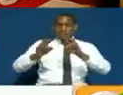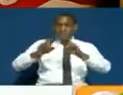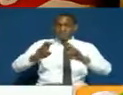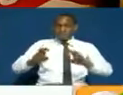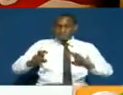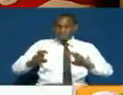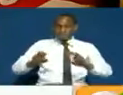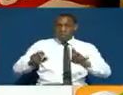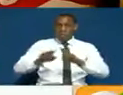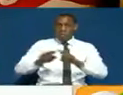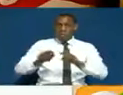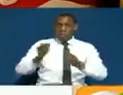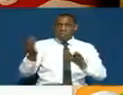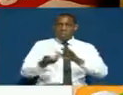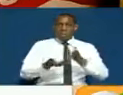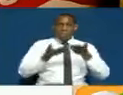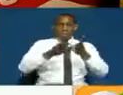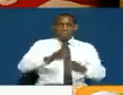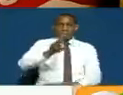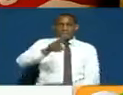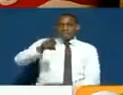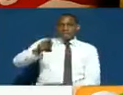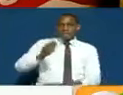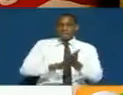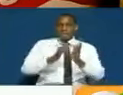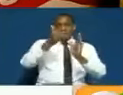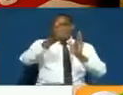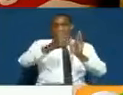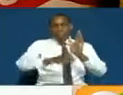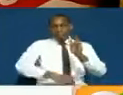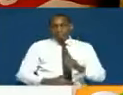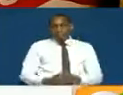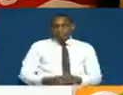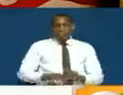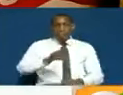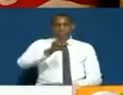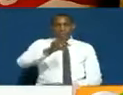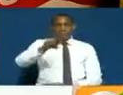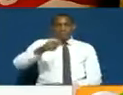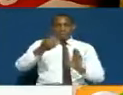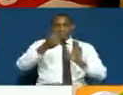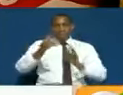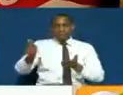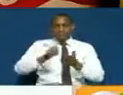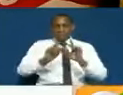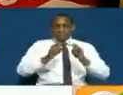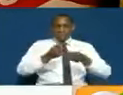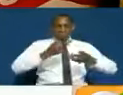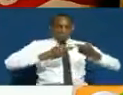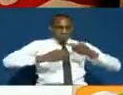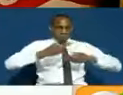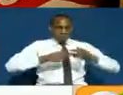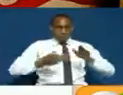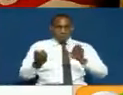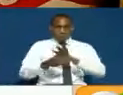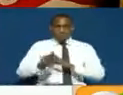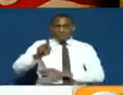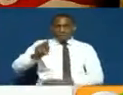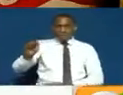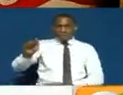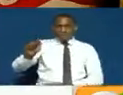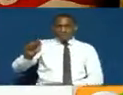own probe, and sent files to the DPP with their recommendations. The DPP then appointed a team to review the Kemsa files